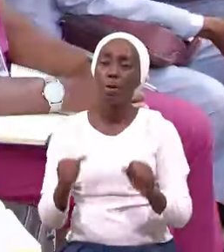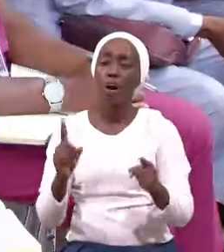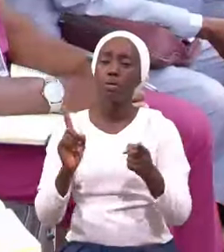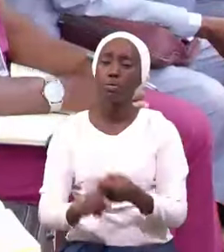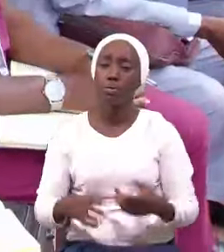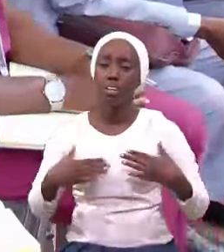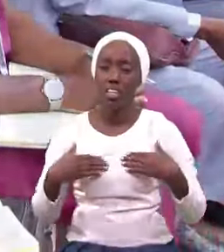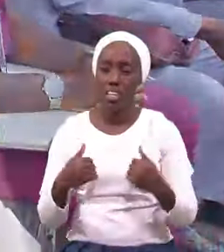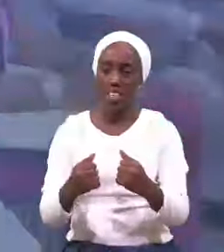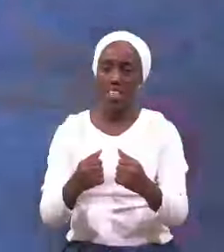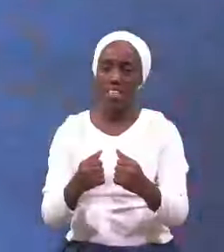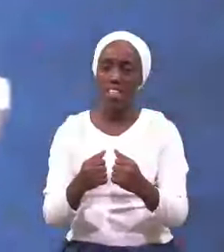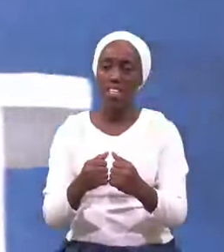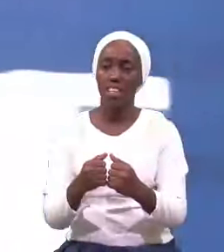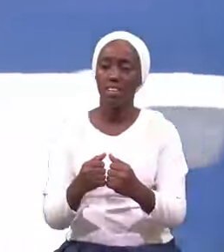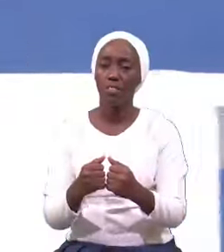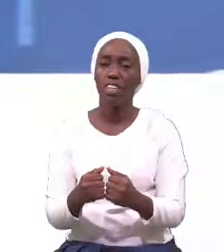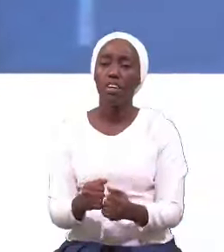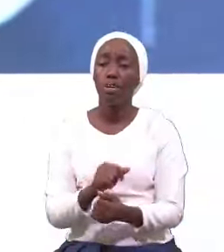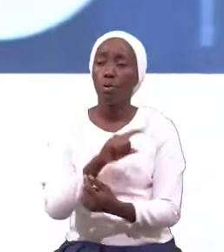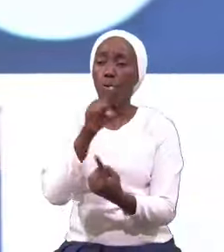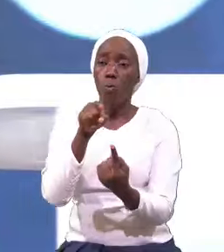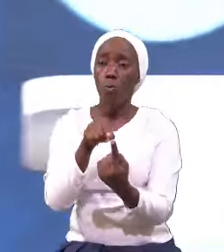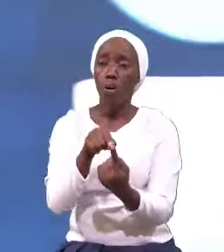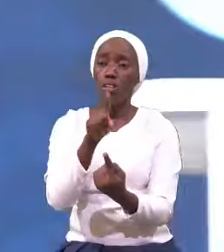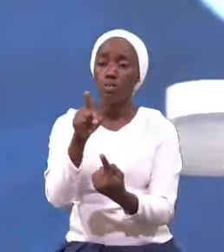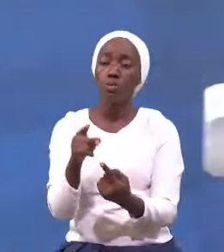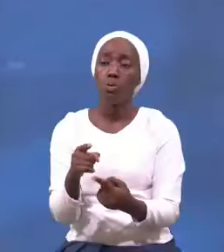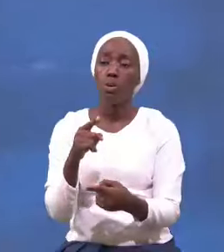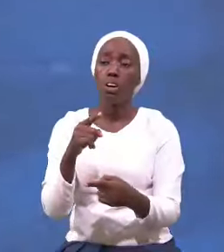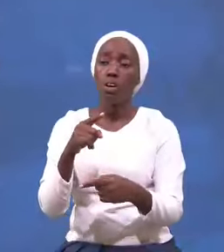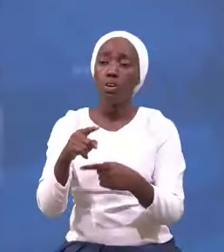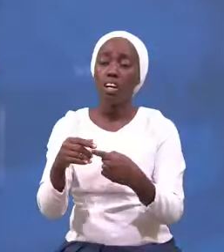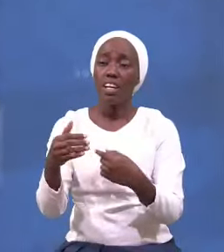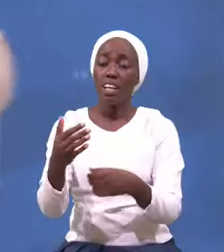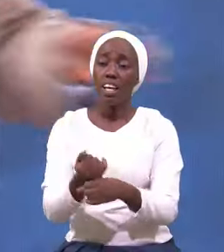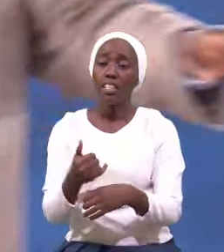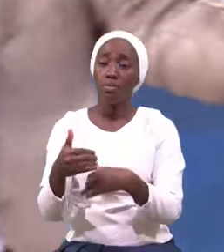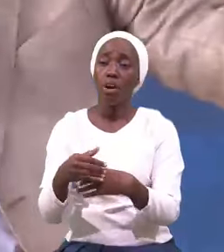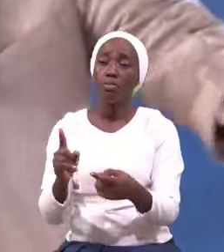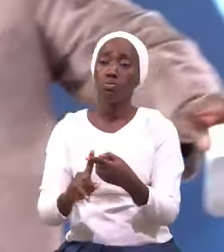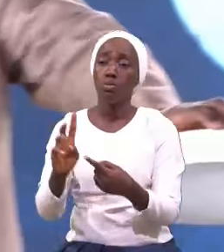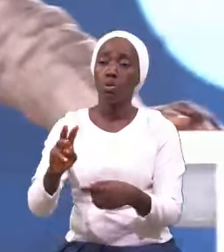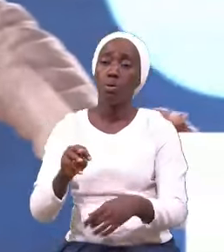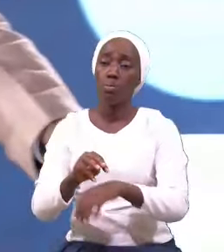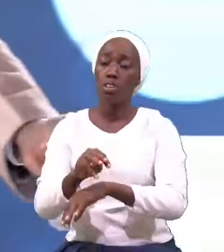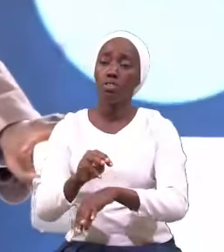heal. When you get back to your station, to your ministry,